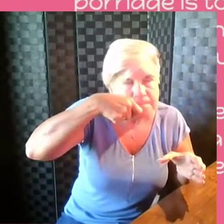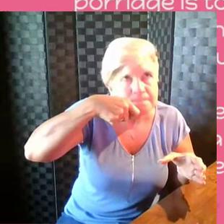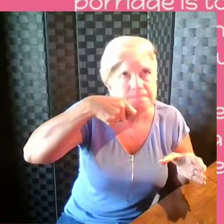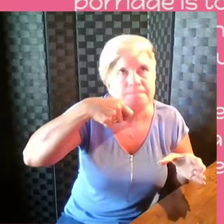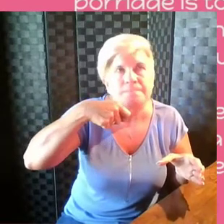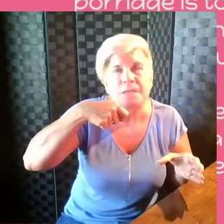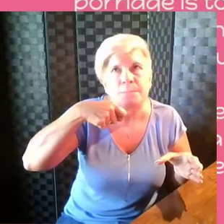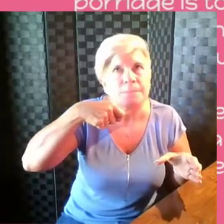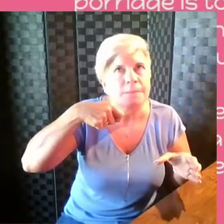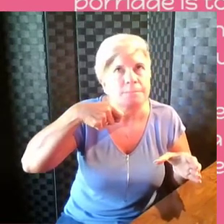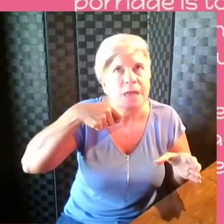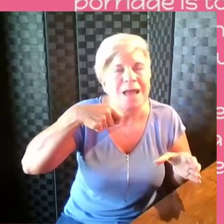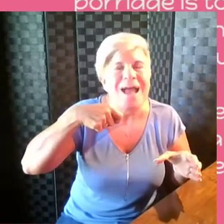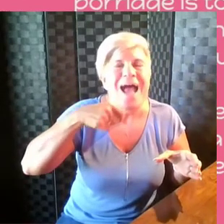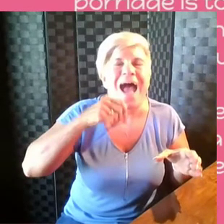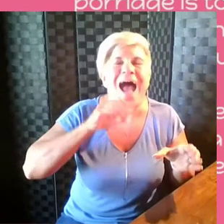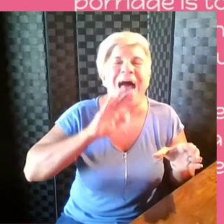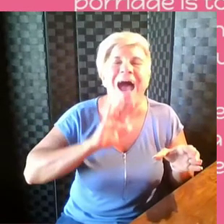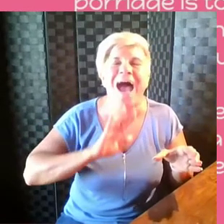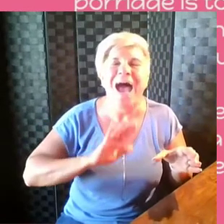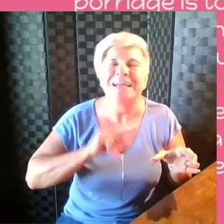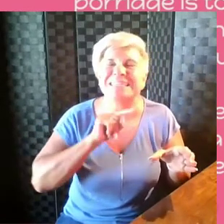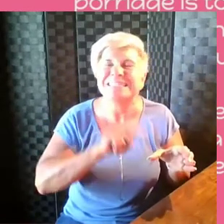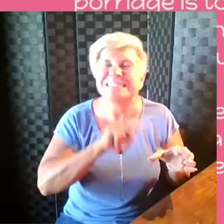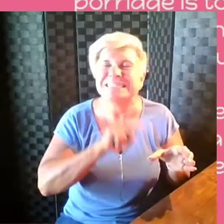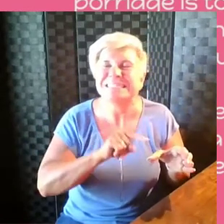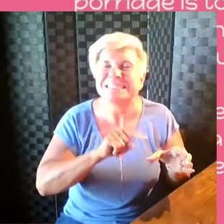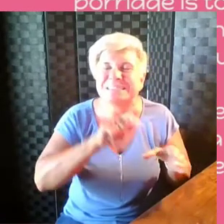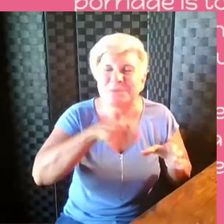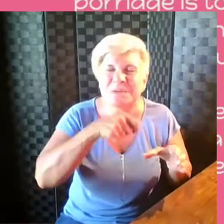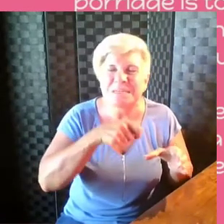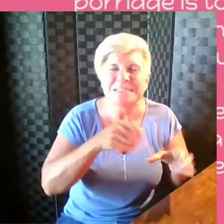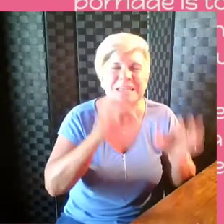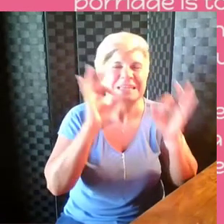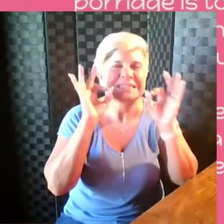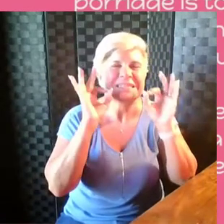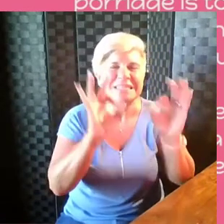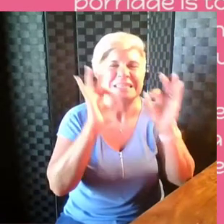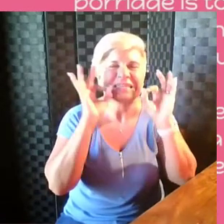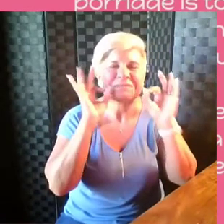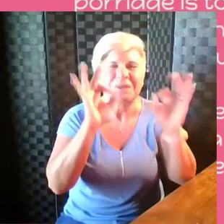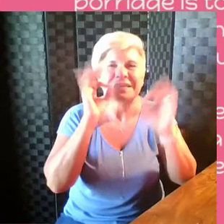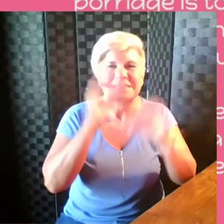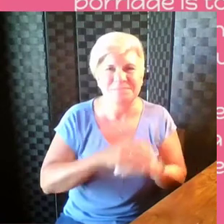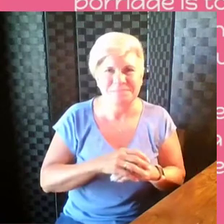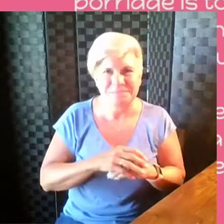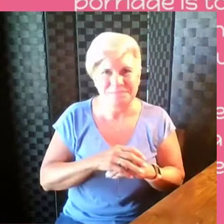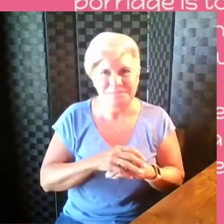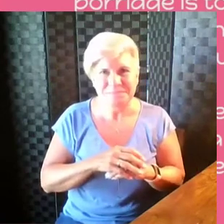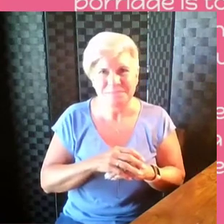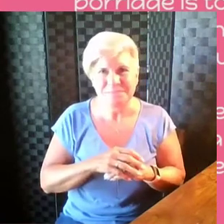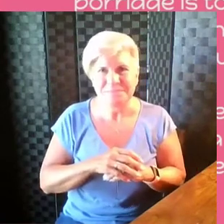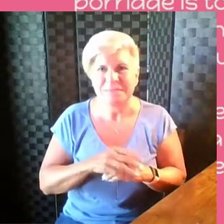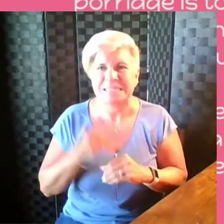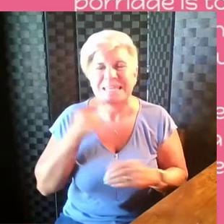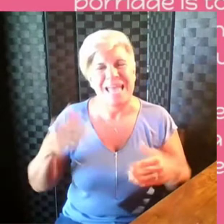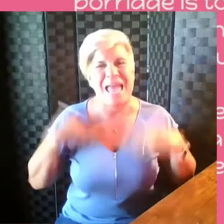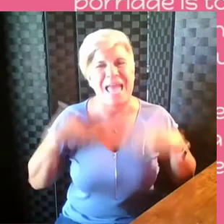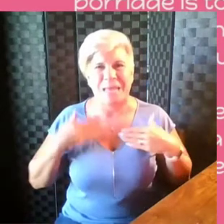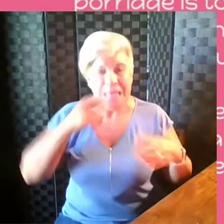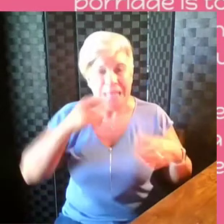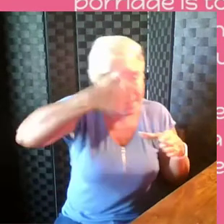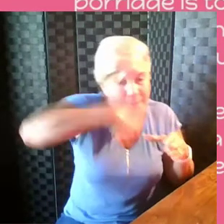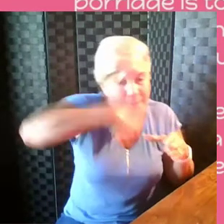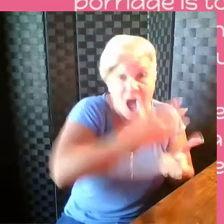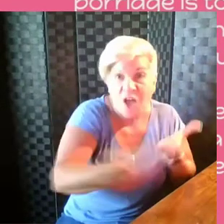"Ah, this porridge is just right," she said happily, and she ate it all up. After she'd